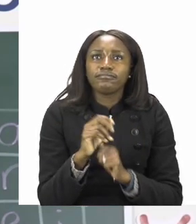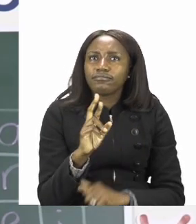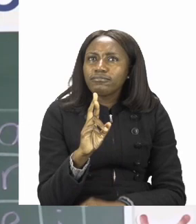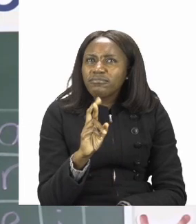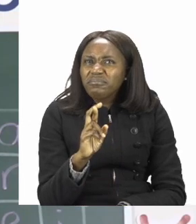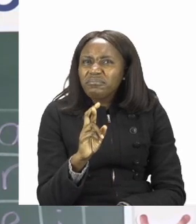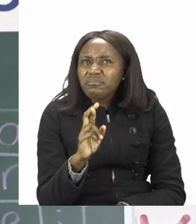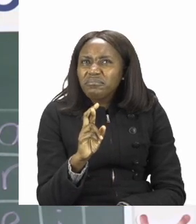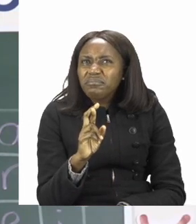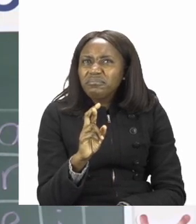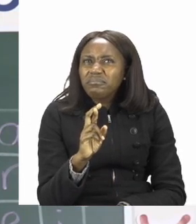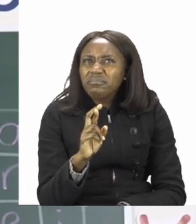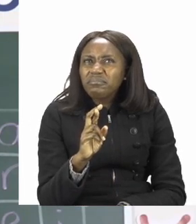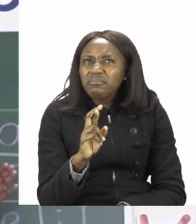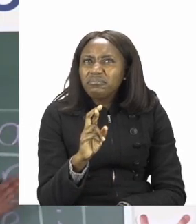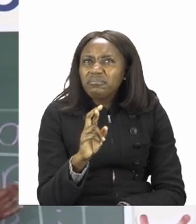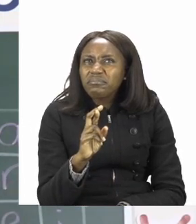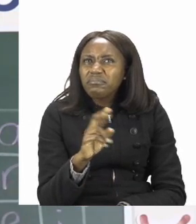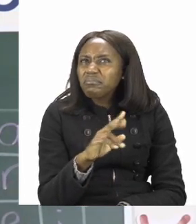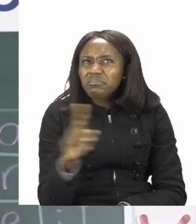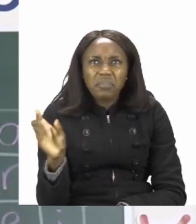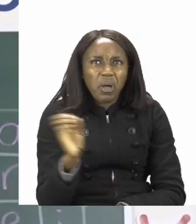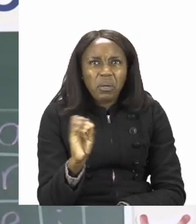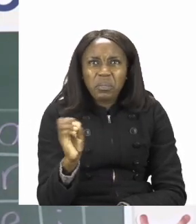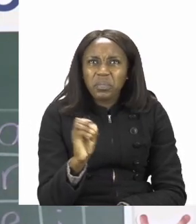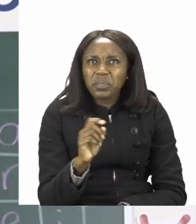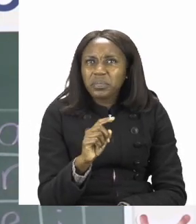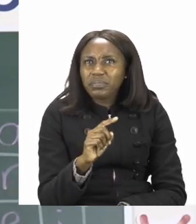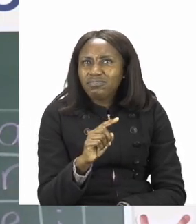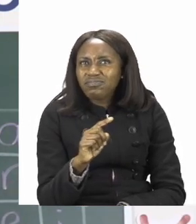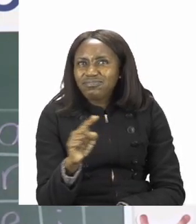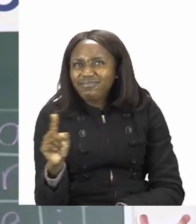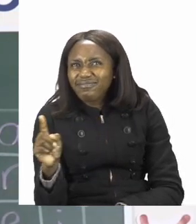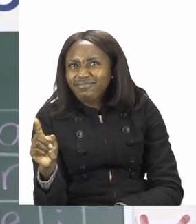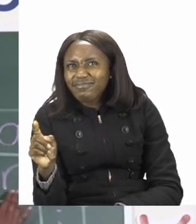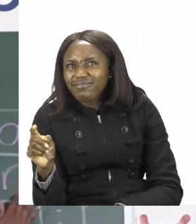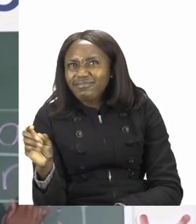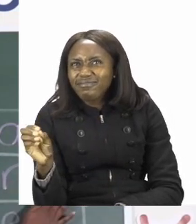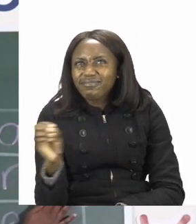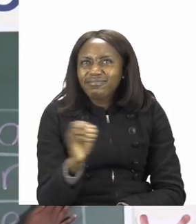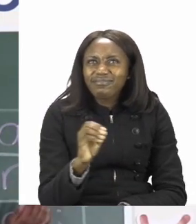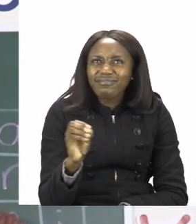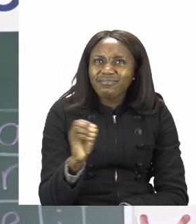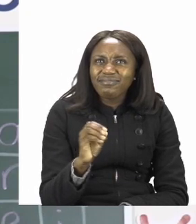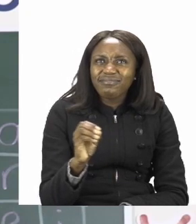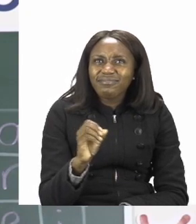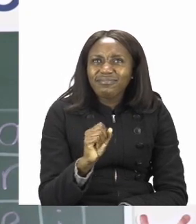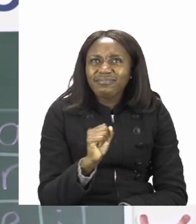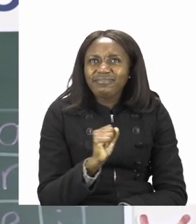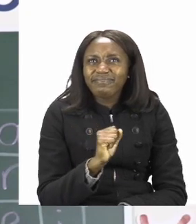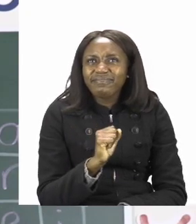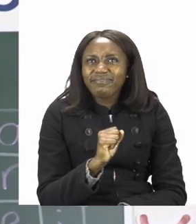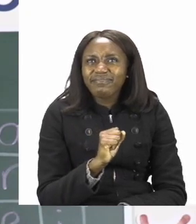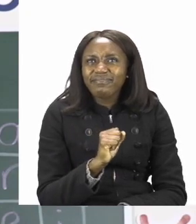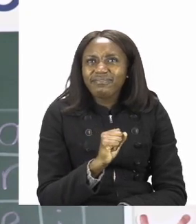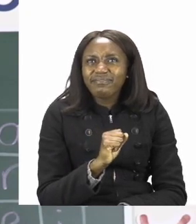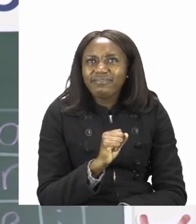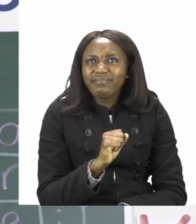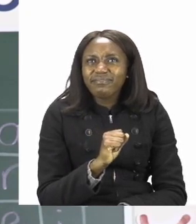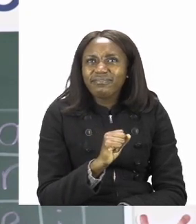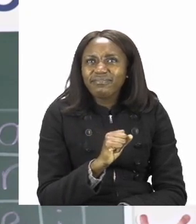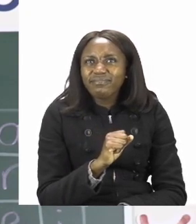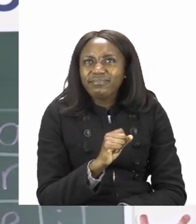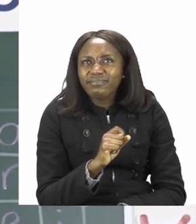There is nothing here for T. There is nothing here for T